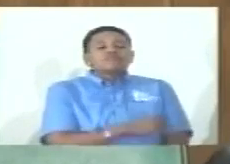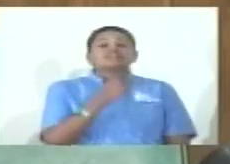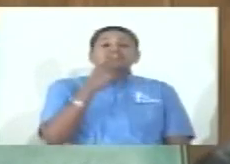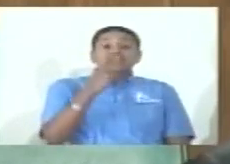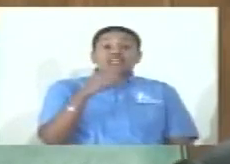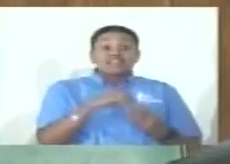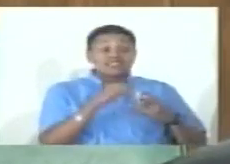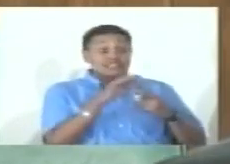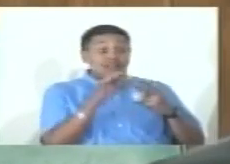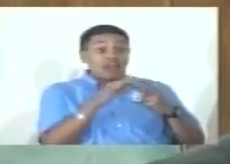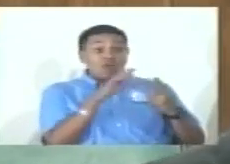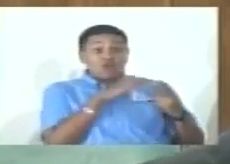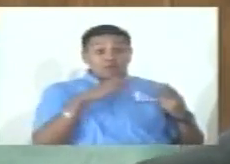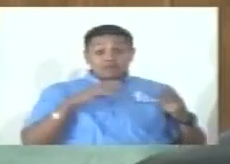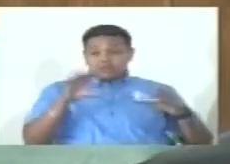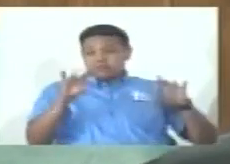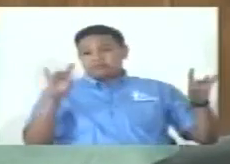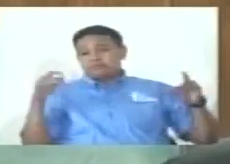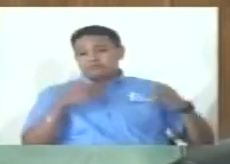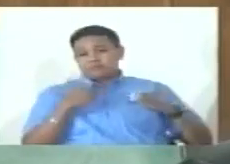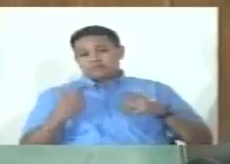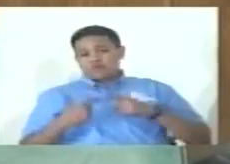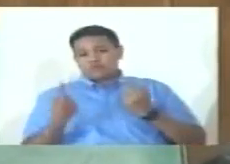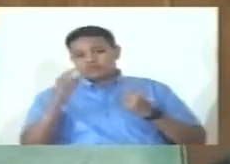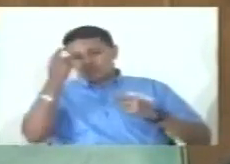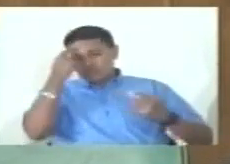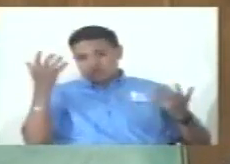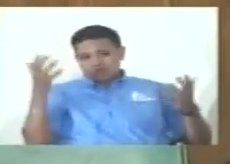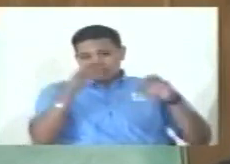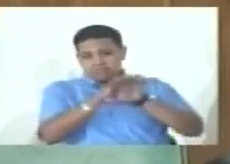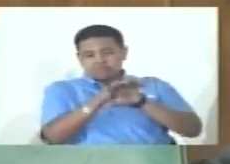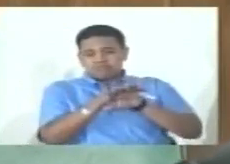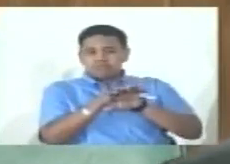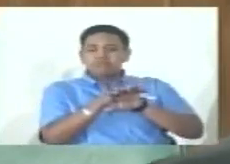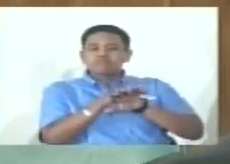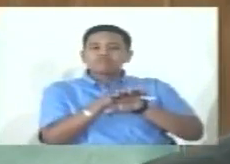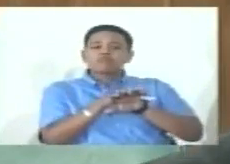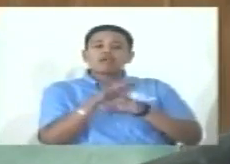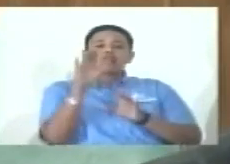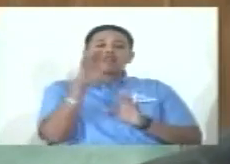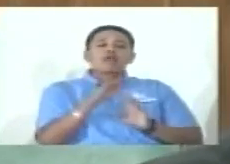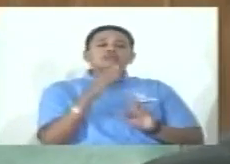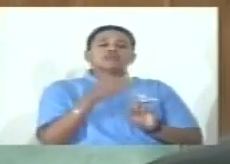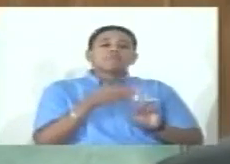those committees. They are less partisan.